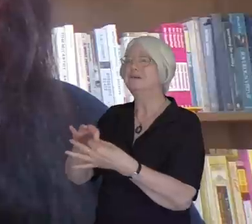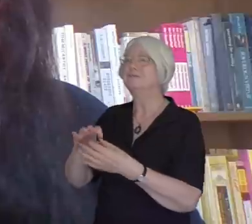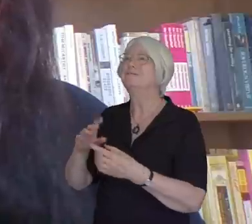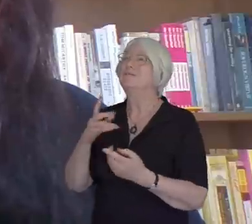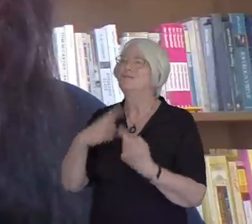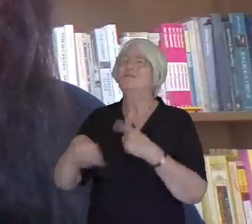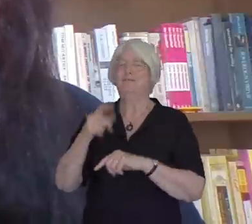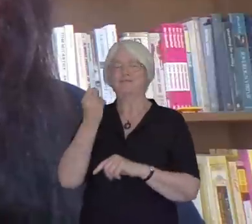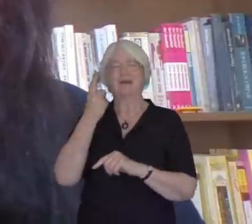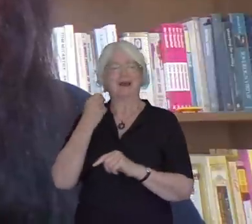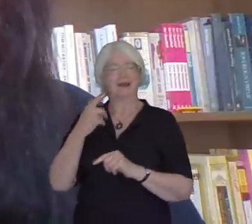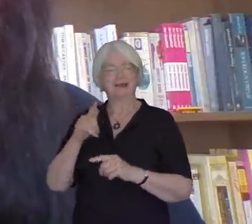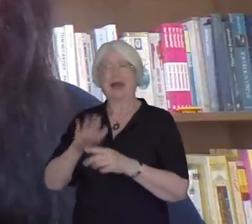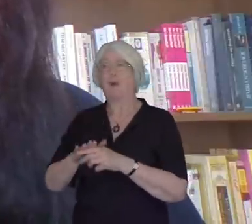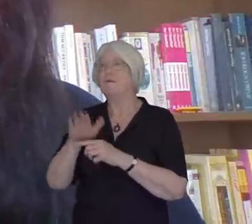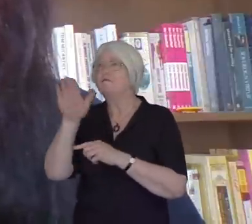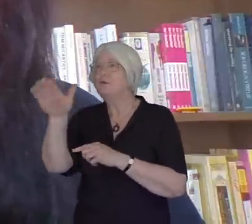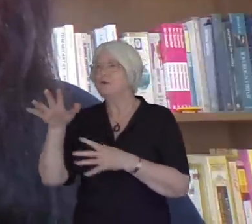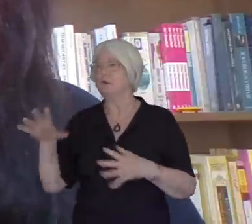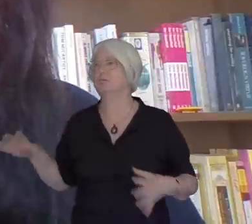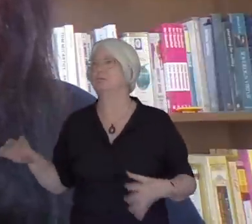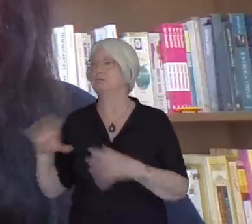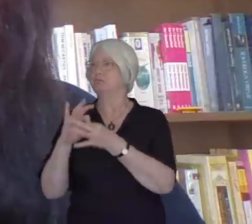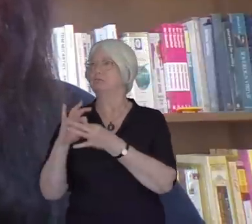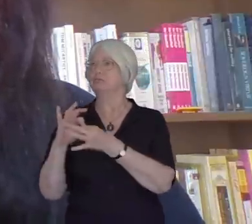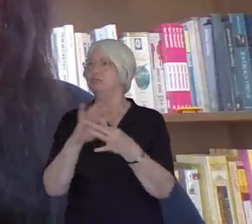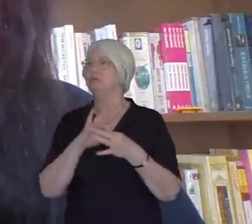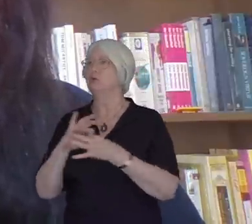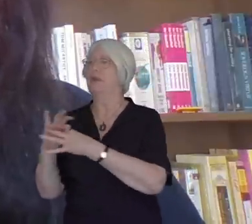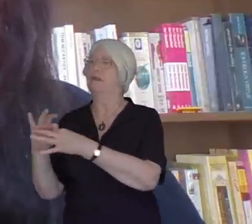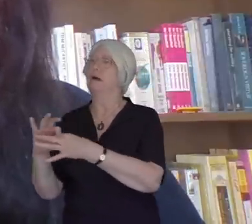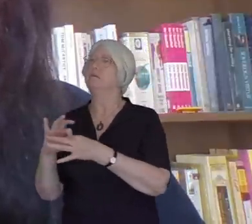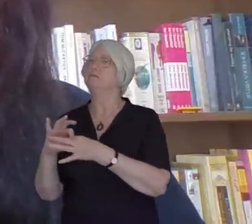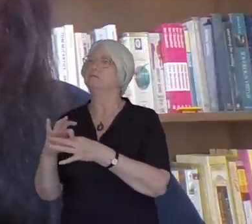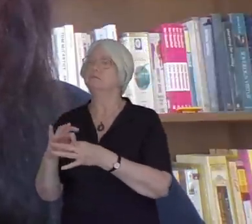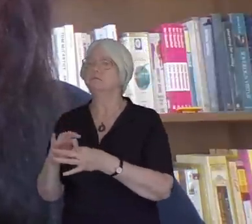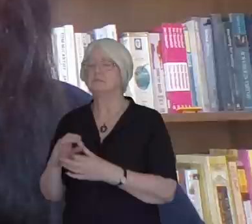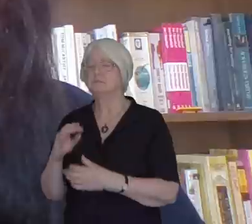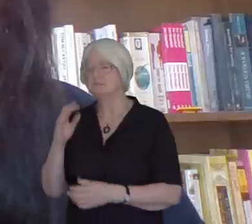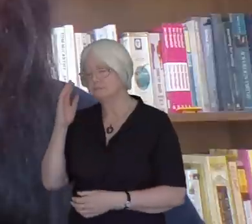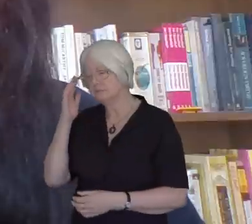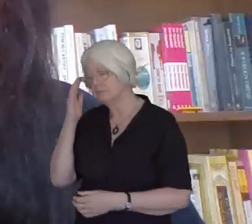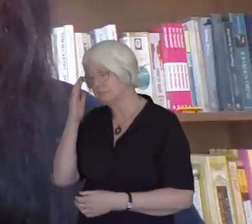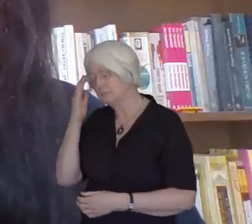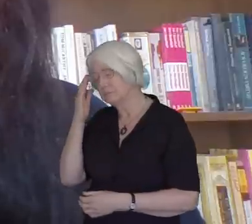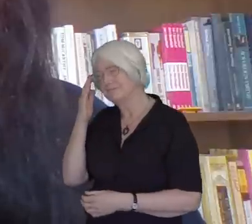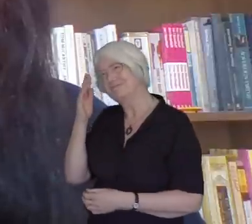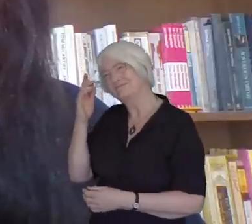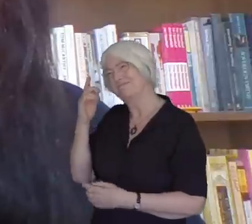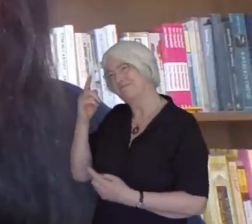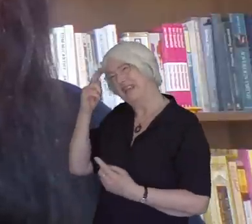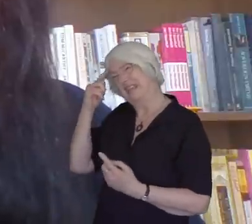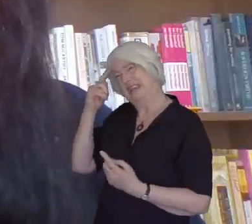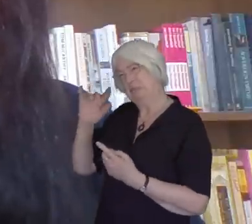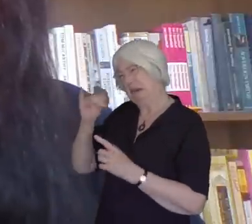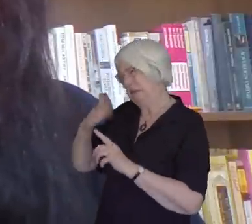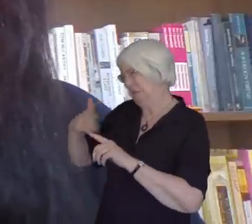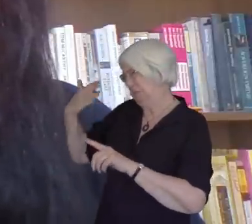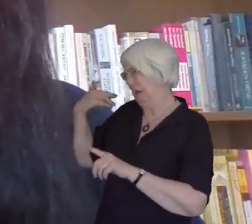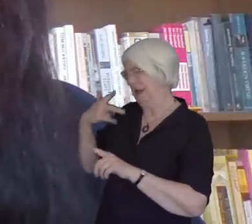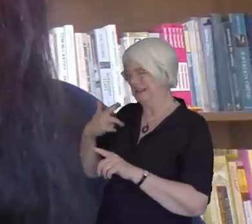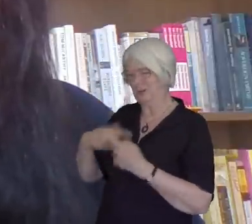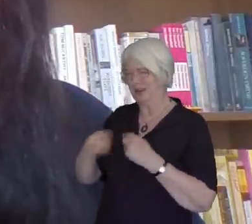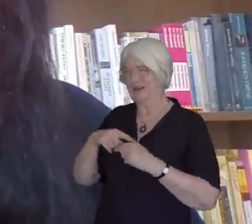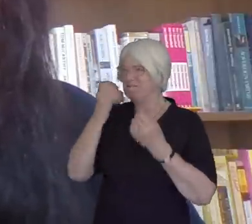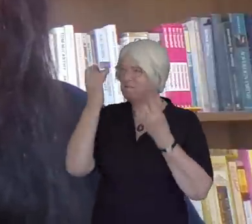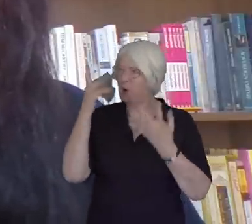Coronavirus has shown us that our futures are bound more tightly together than ever before. I think somewhere along the way, perhaps